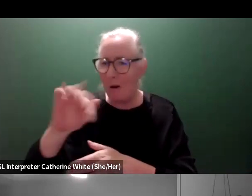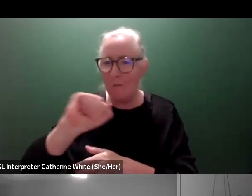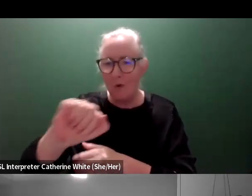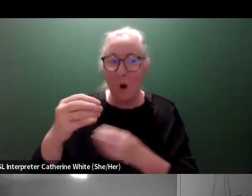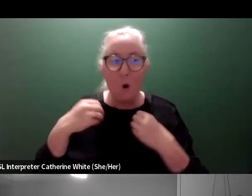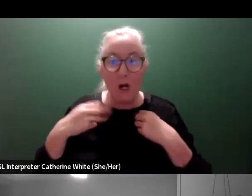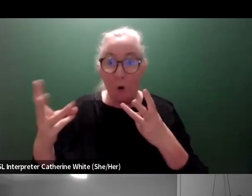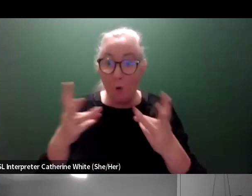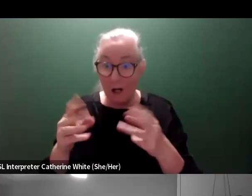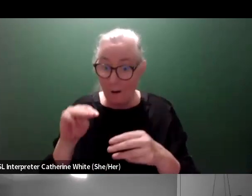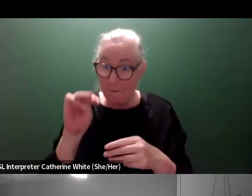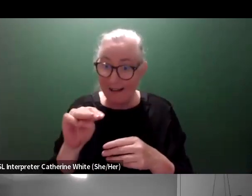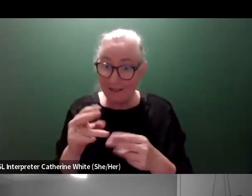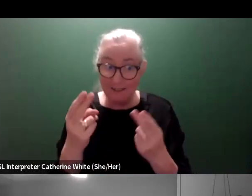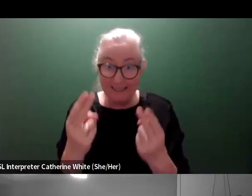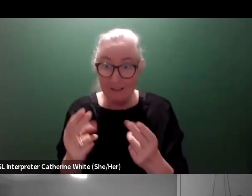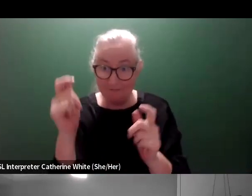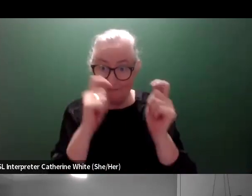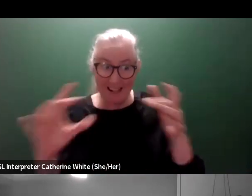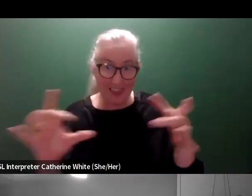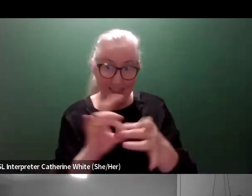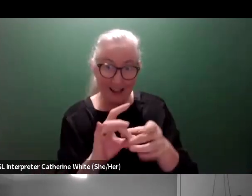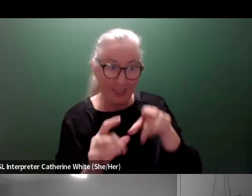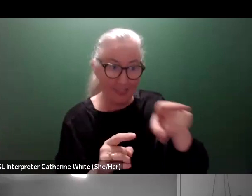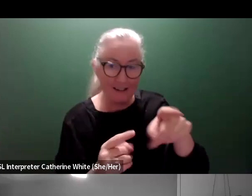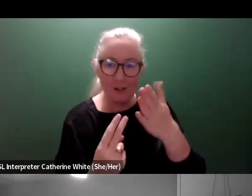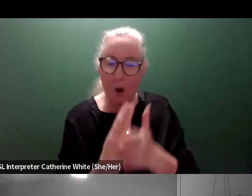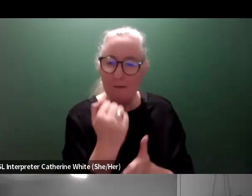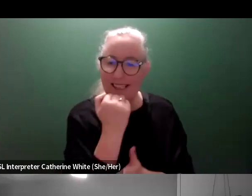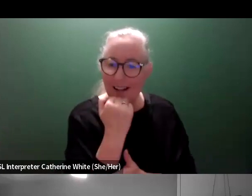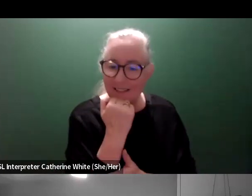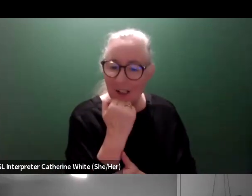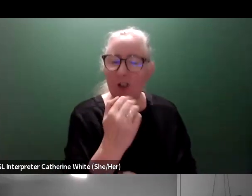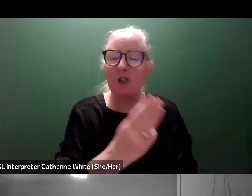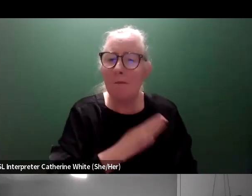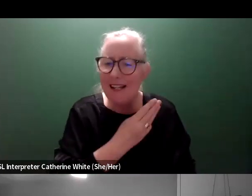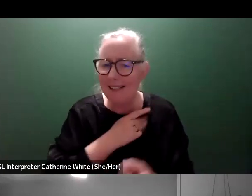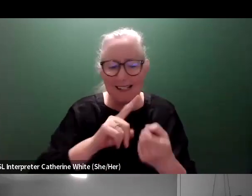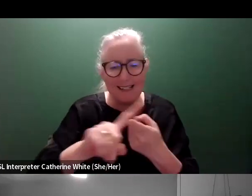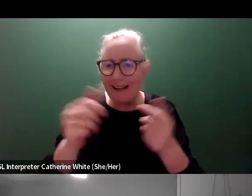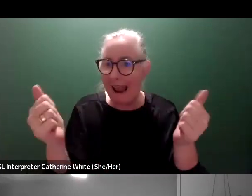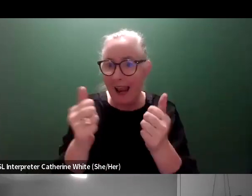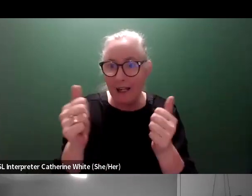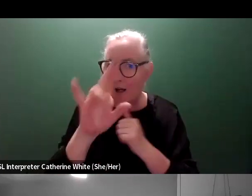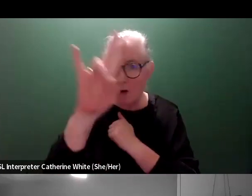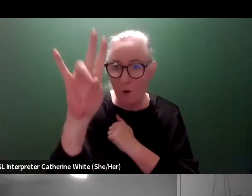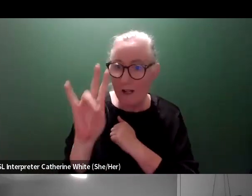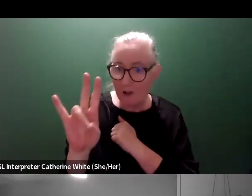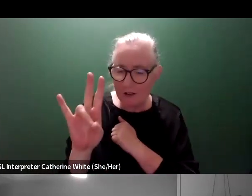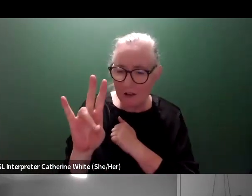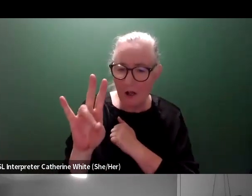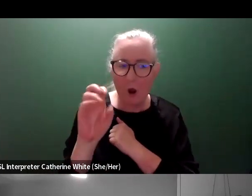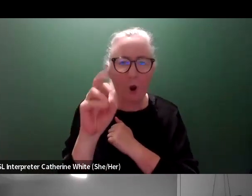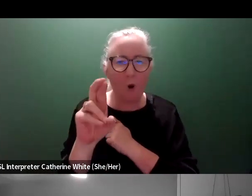like to consider in the context of this update. Please send any of those questions or